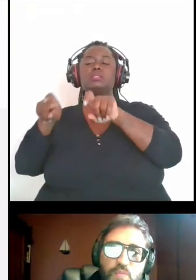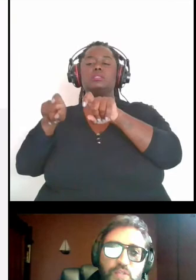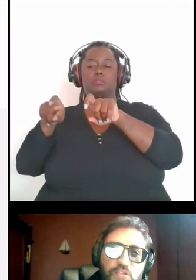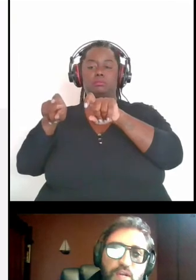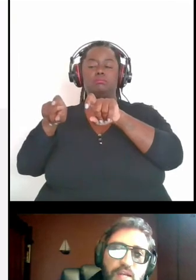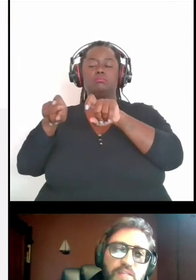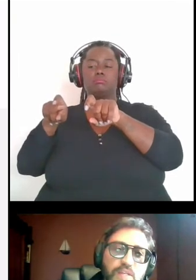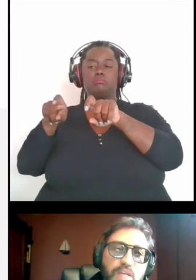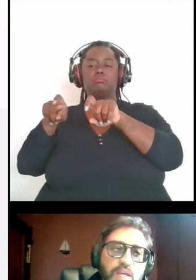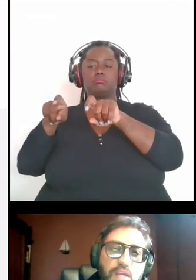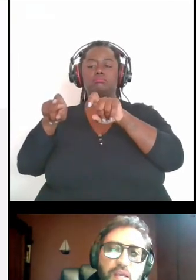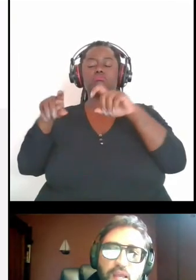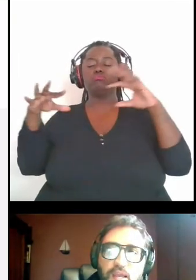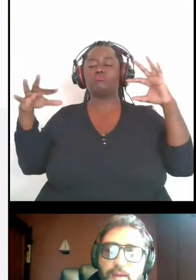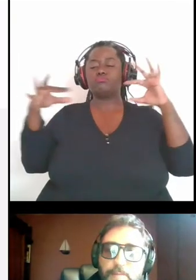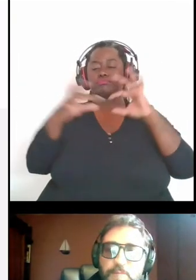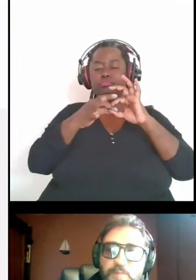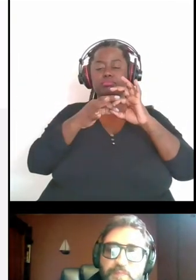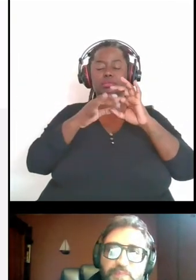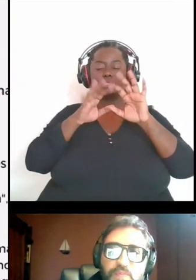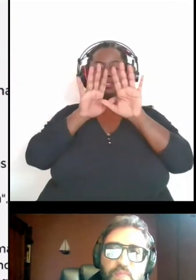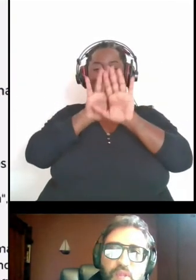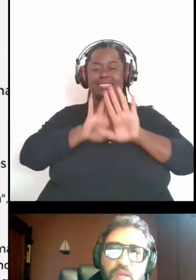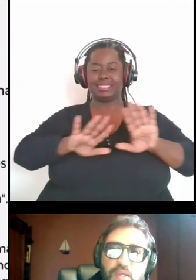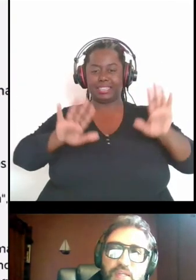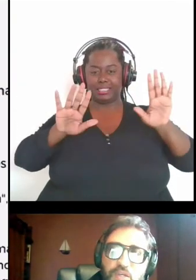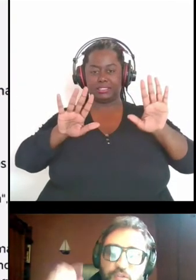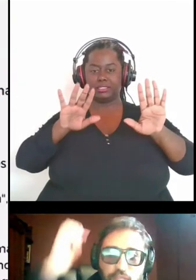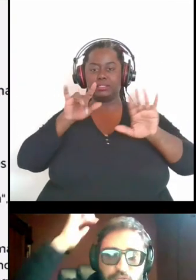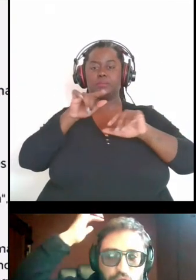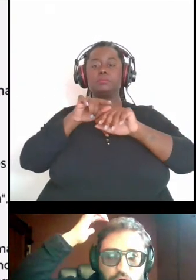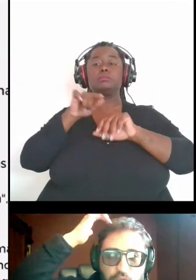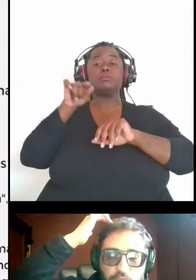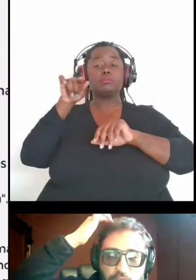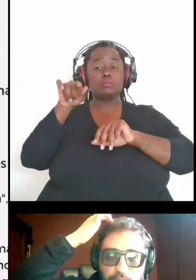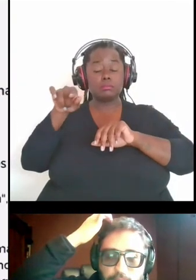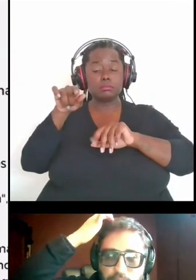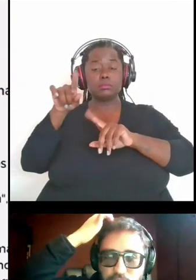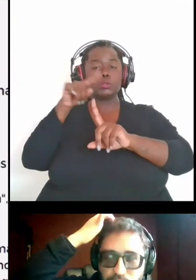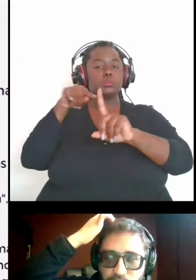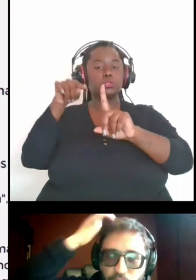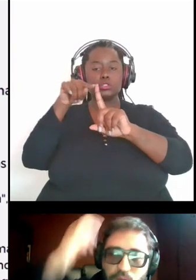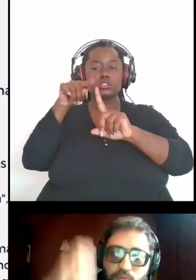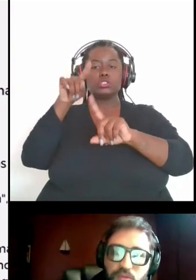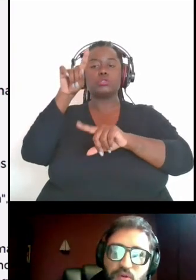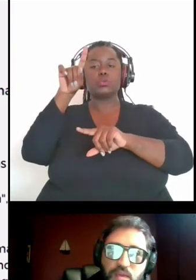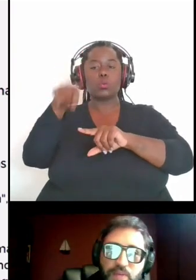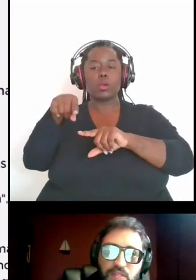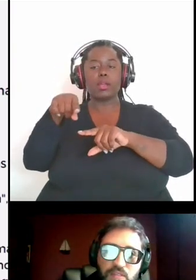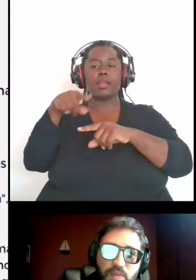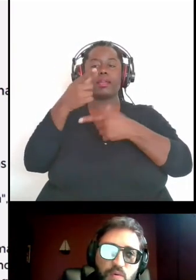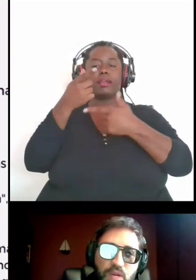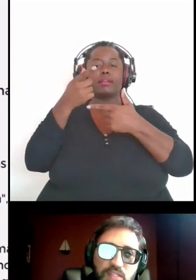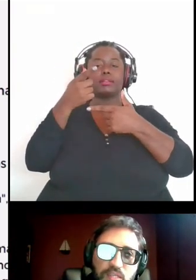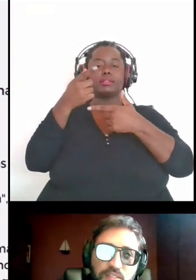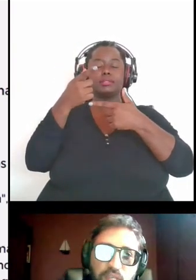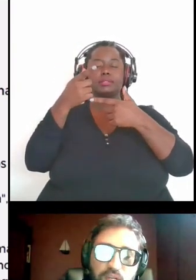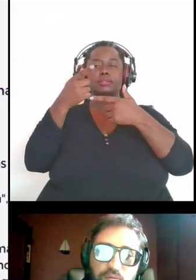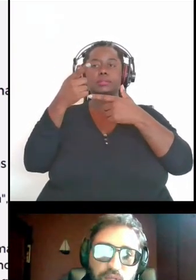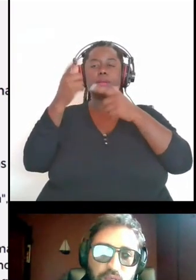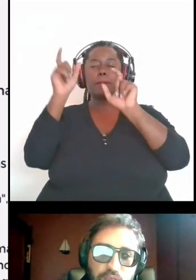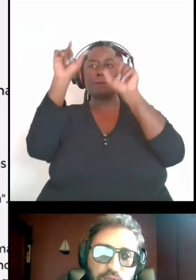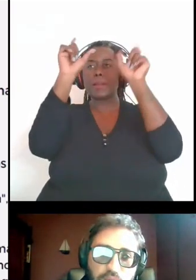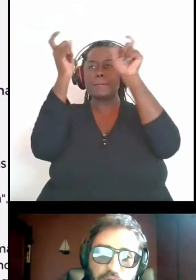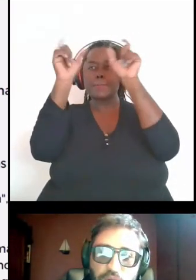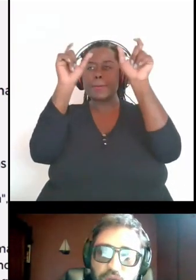that take into account this dissident perspective I wanted to have a queer genealogy